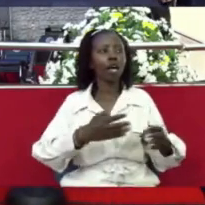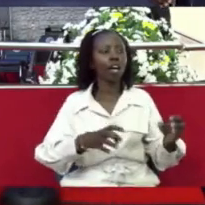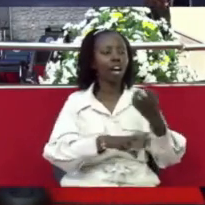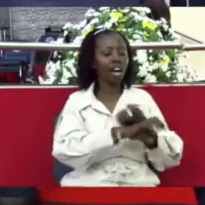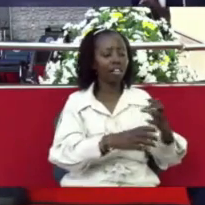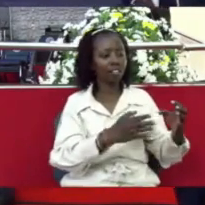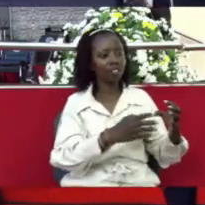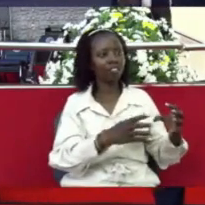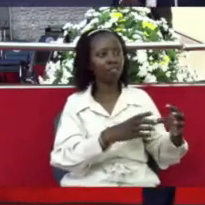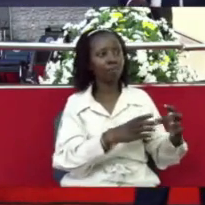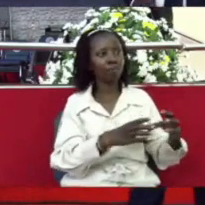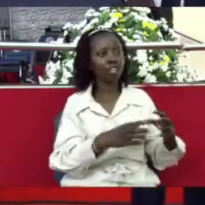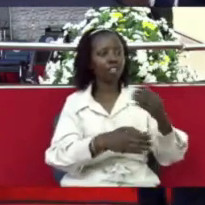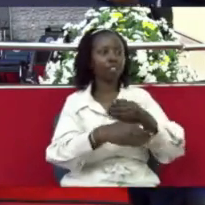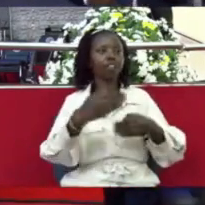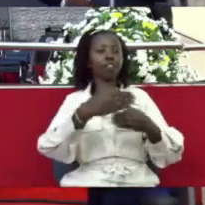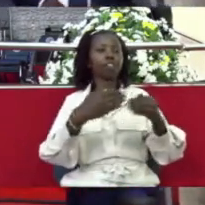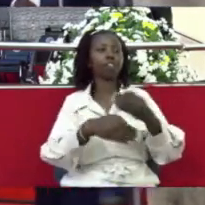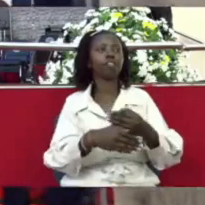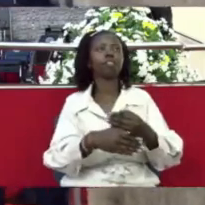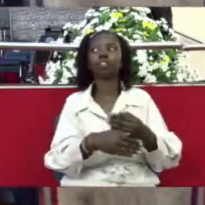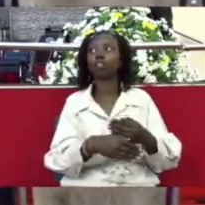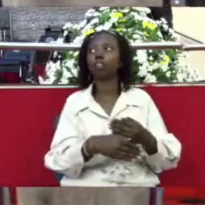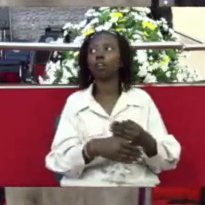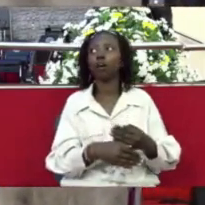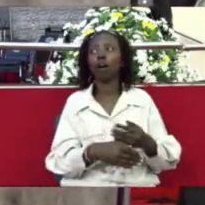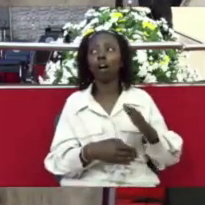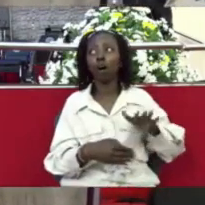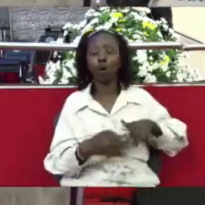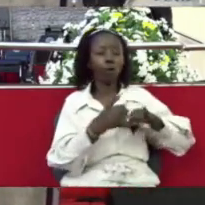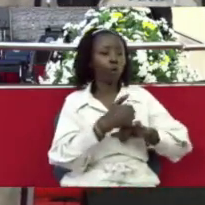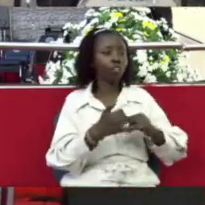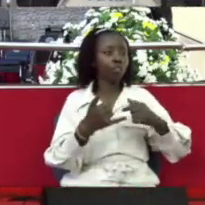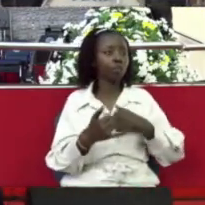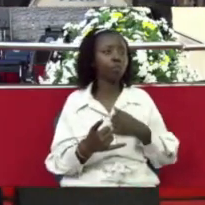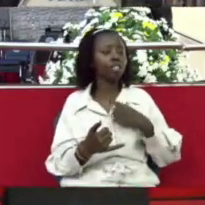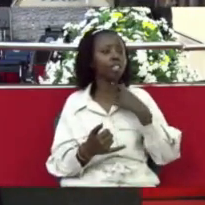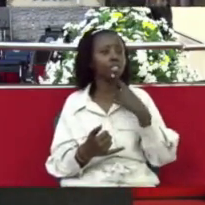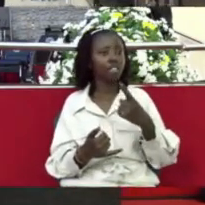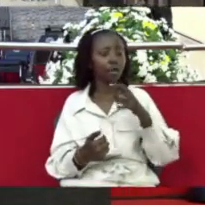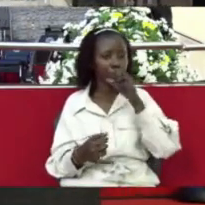Rhonda and I committed in the last service that we're going to buy another one. And that's